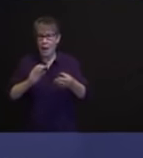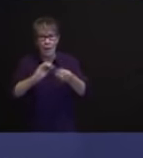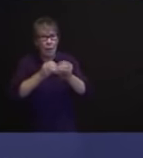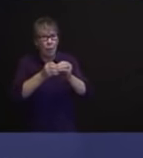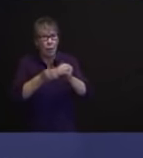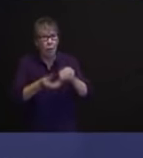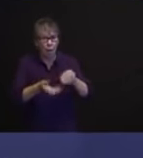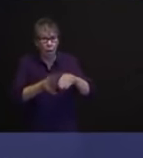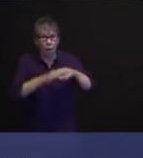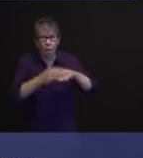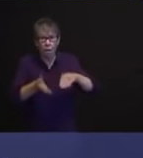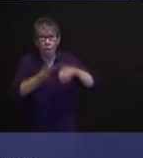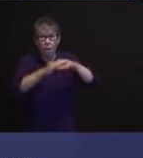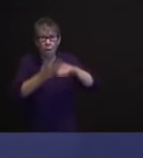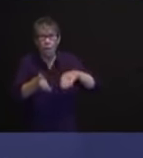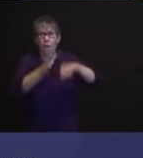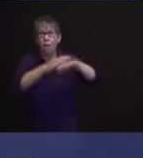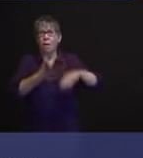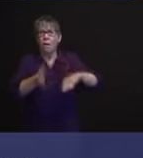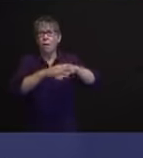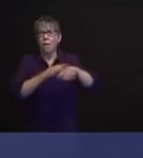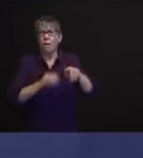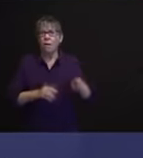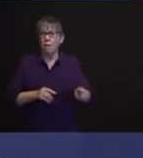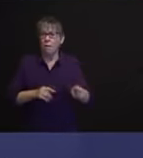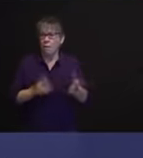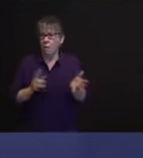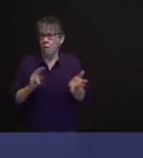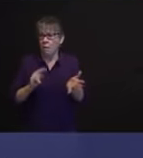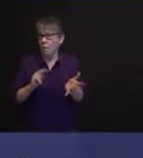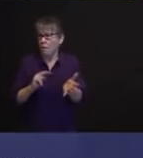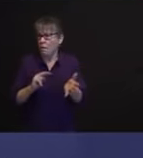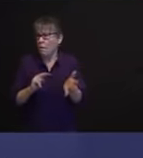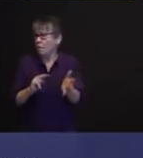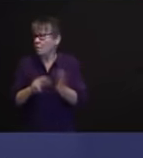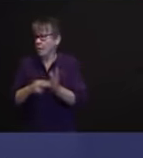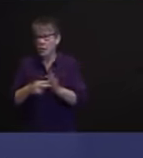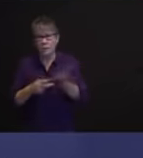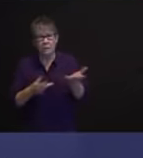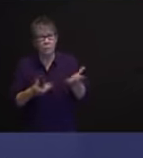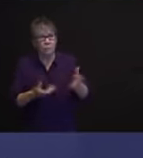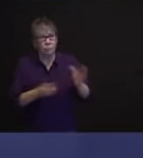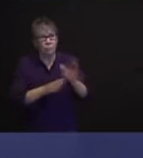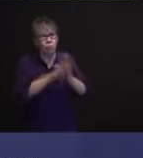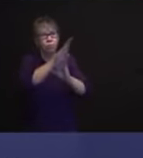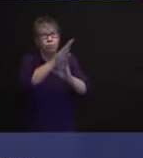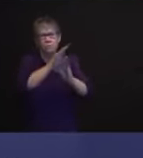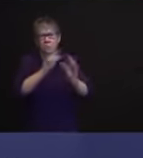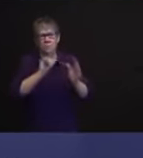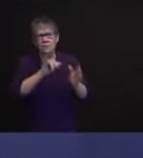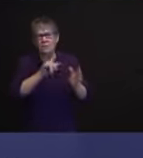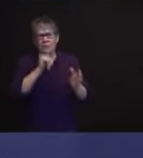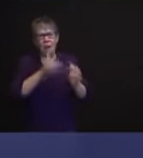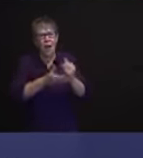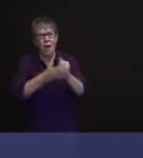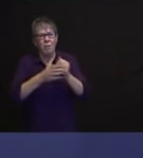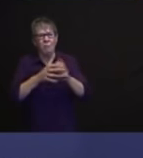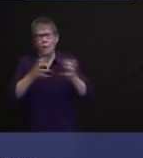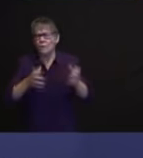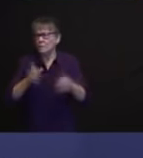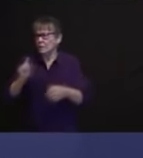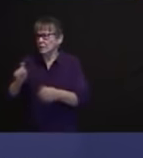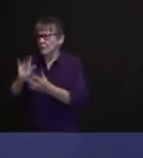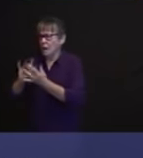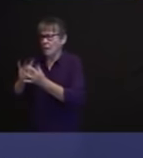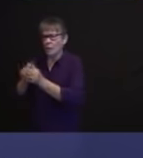increases, it becomes somewhat less effective because you have more and more interactions, more and more people who are positive. And that's why we use other